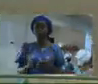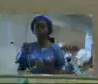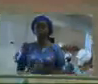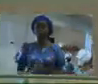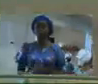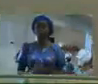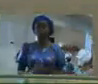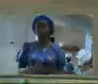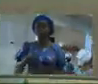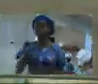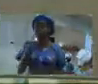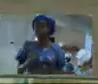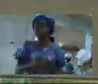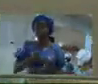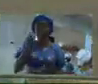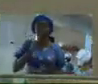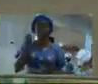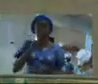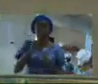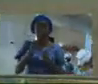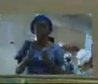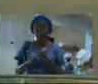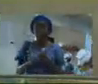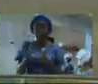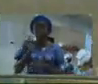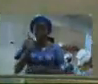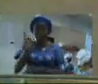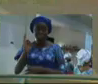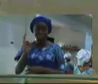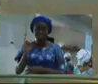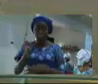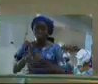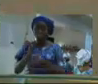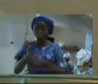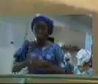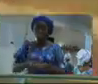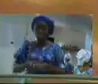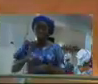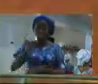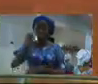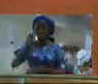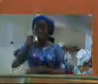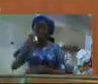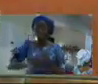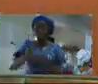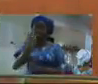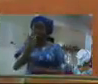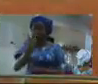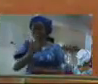that I was going to preach a sermon, first of all, based on Exodus 17 from verse